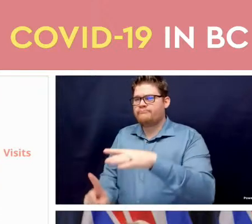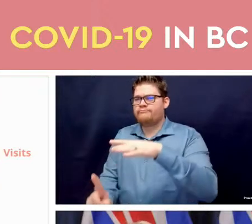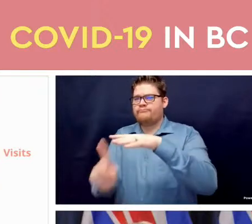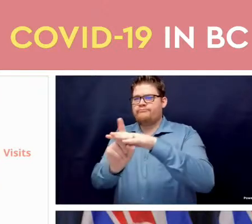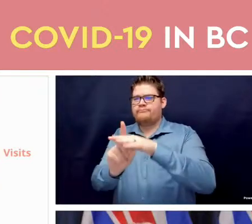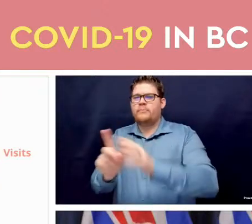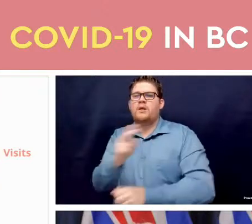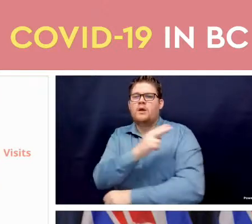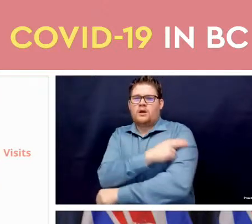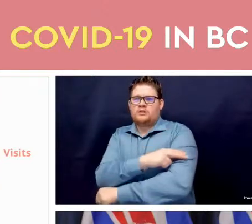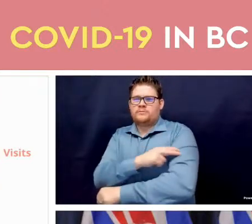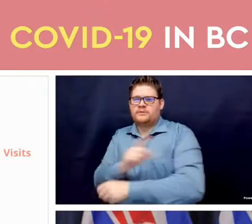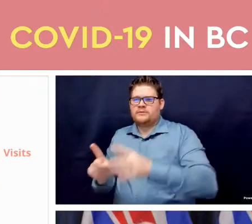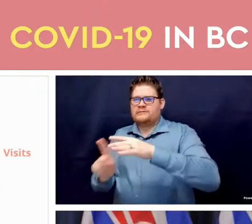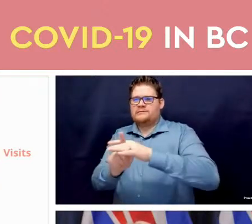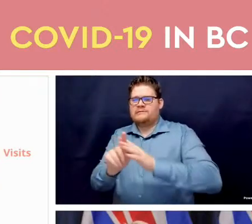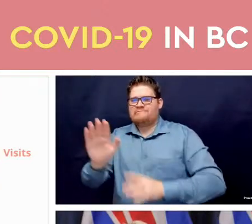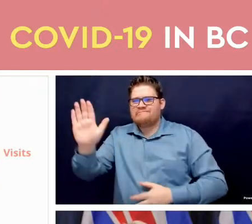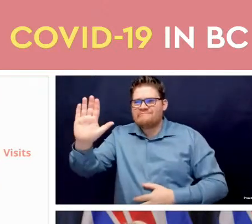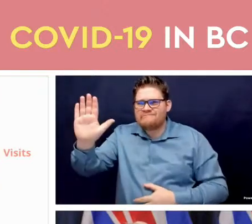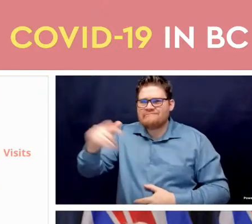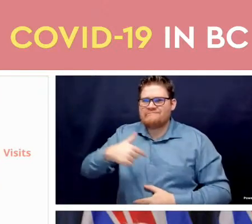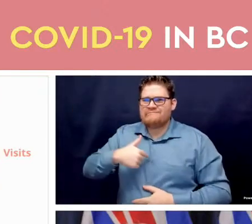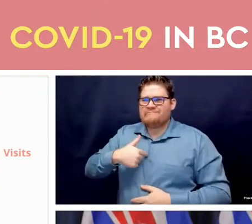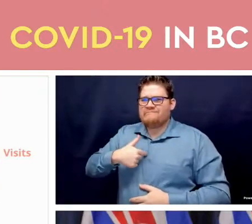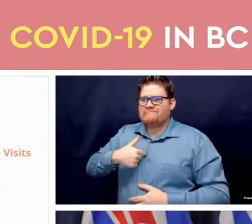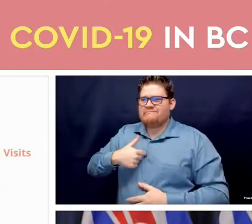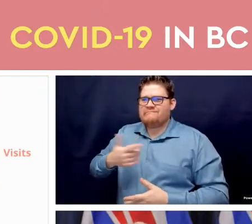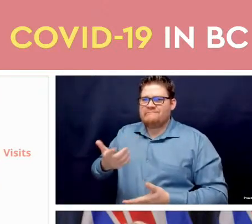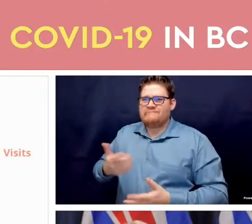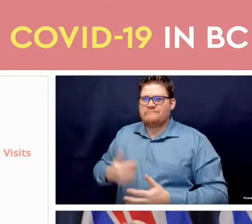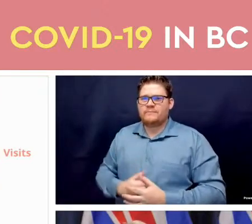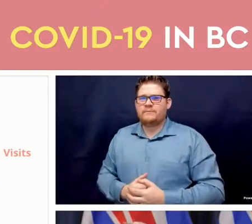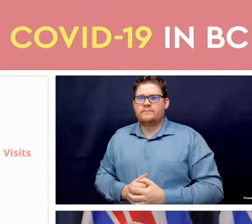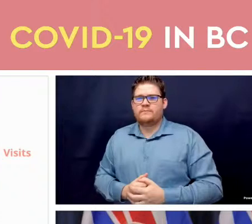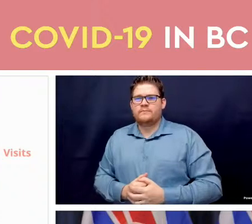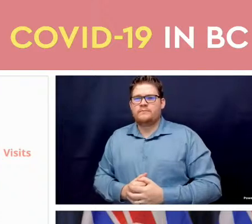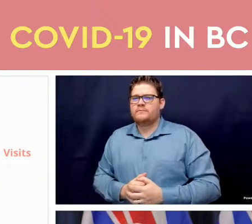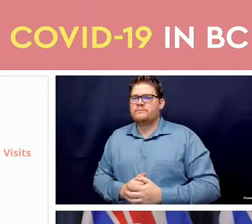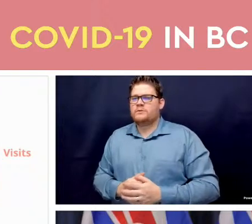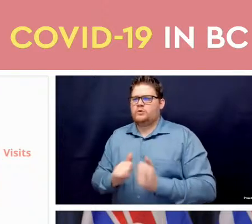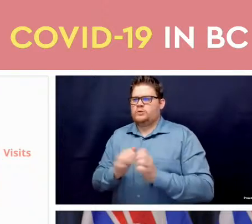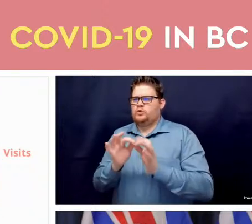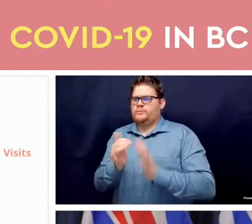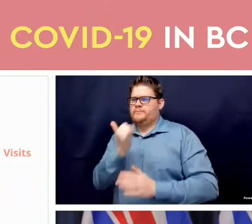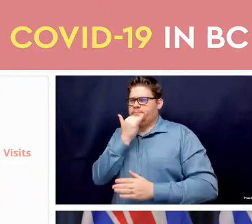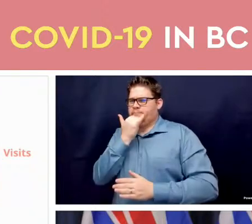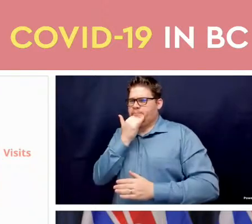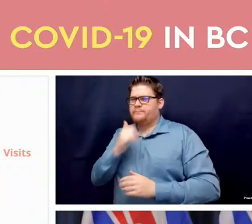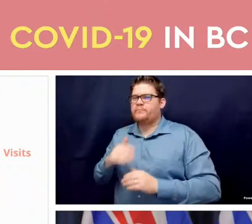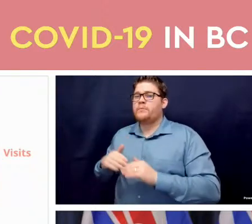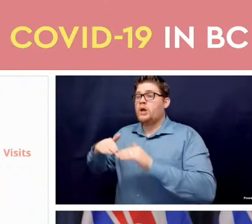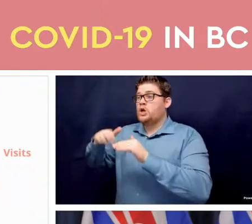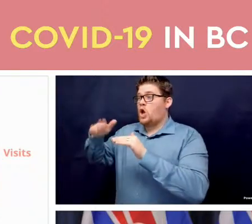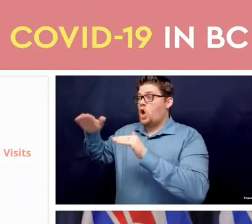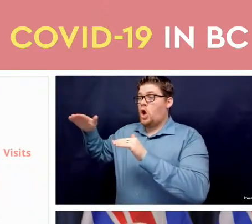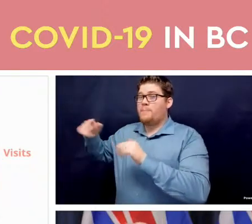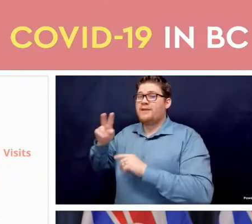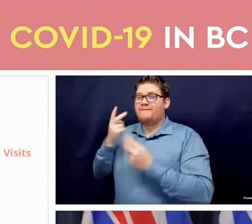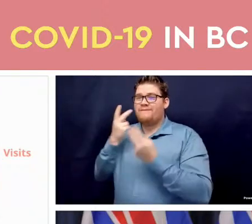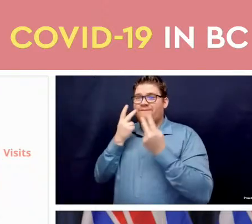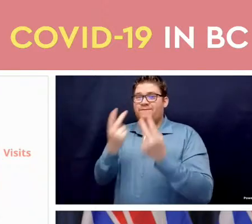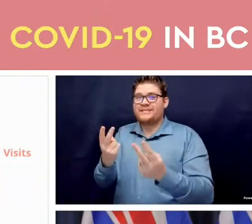may be because another condition is exacerbated, it may be because they tested positive and they have concerns. So those visits have